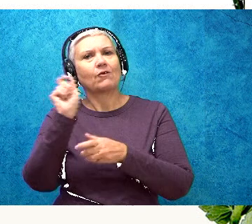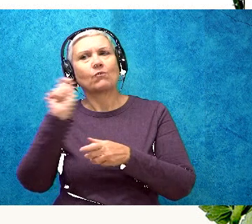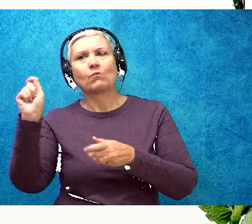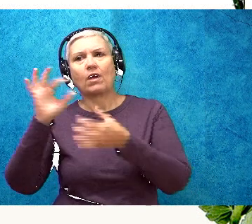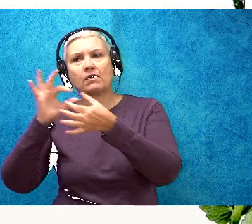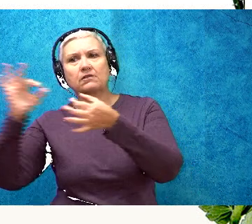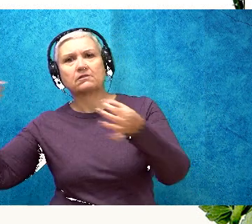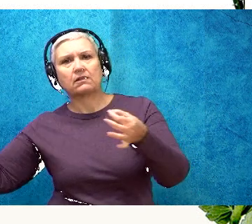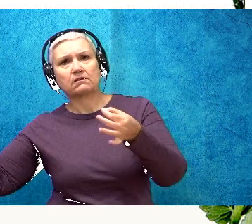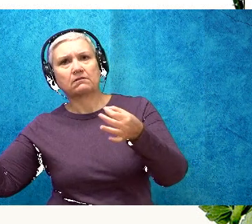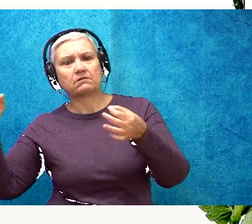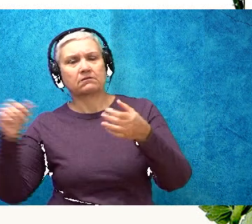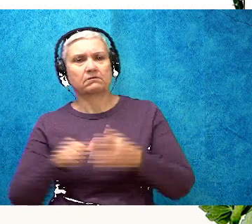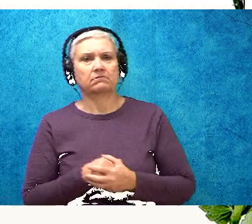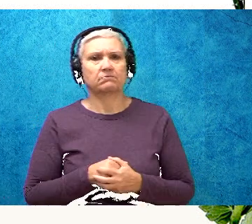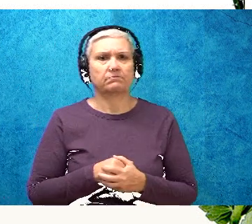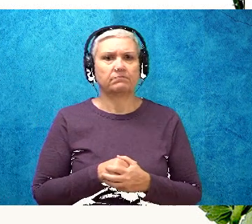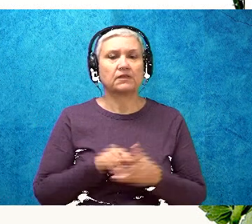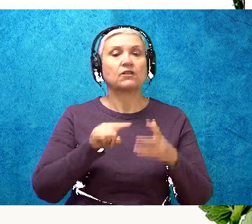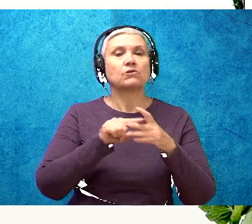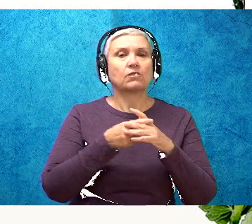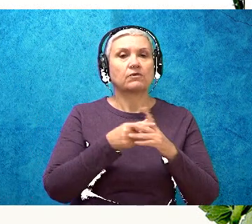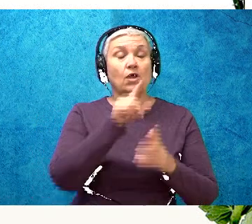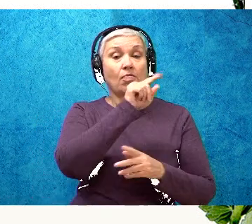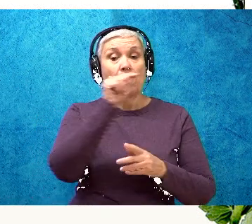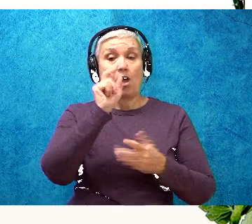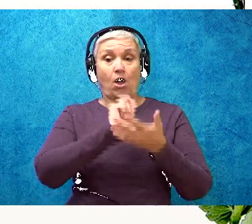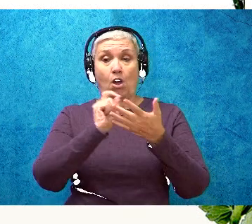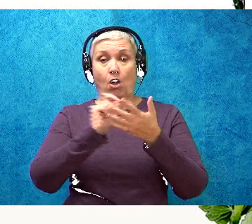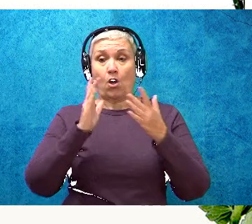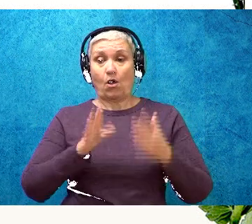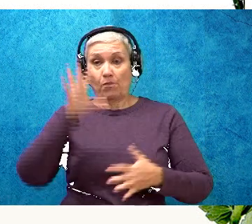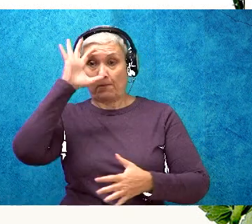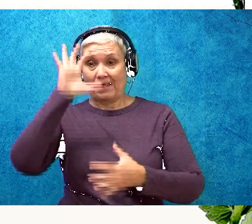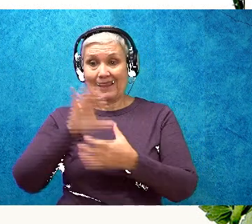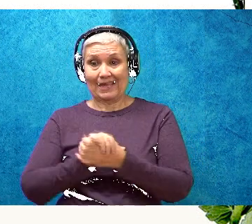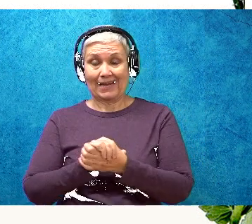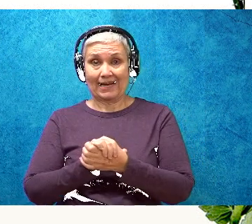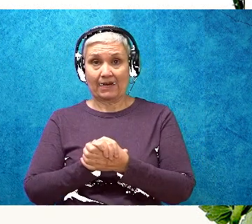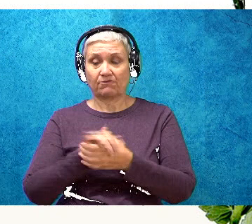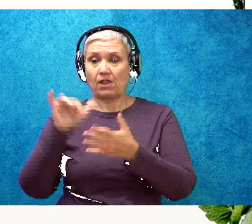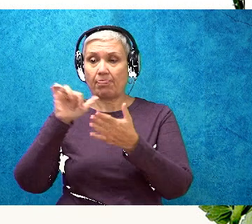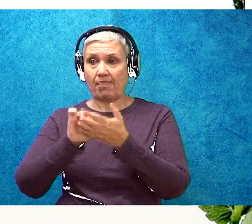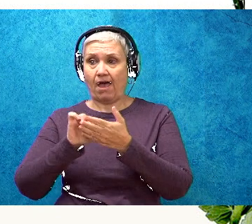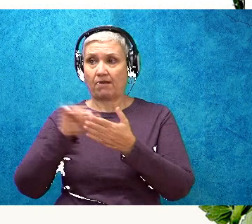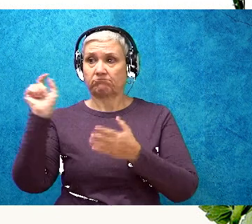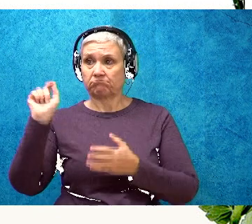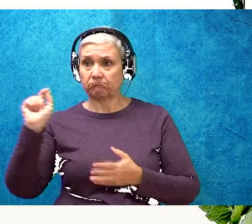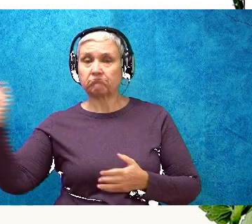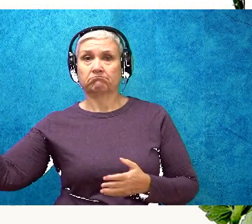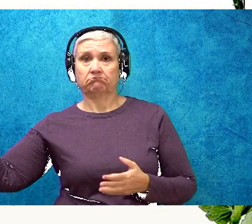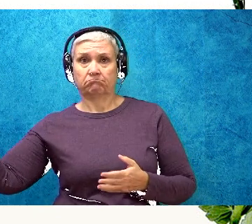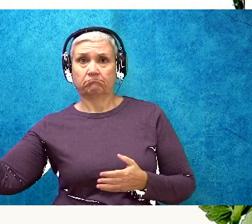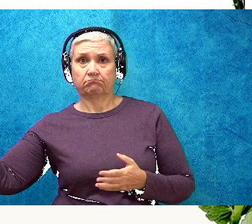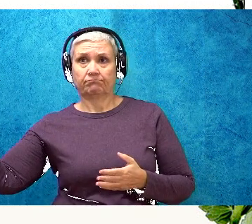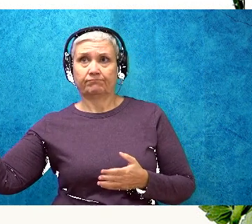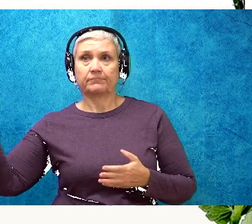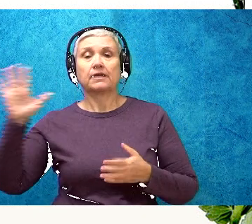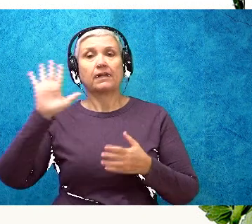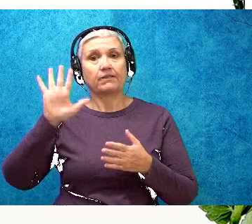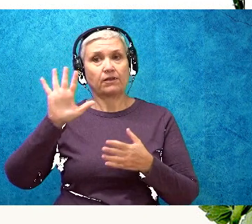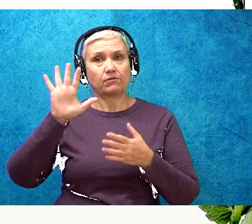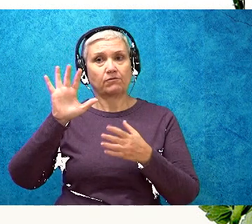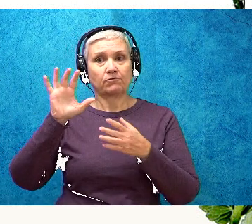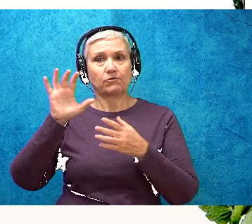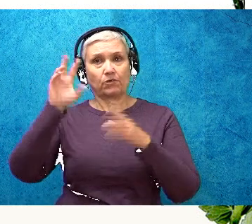the text using this sentence starter. The author believes that. And then you put your topic